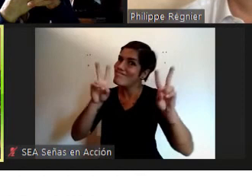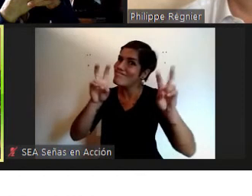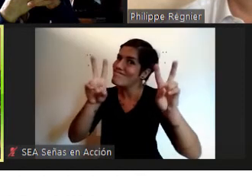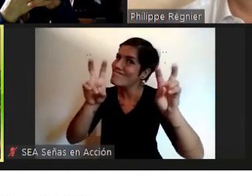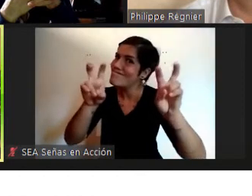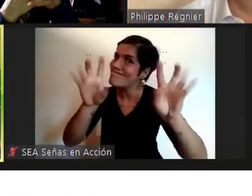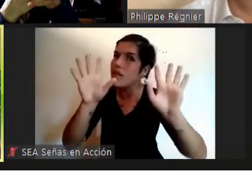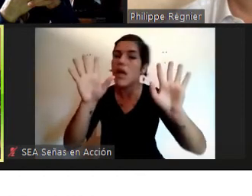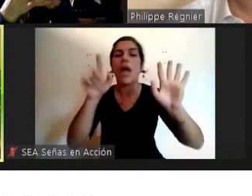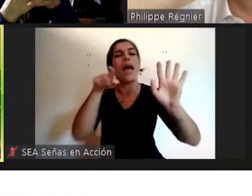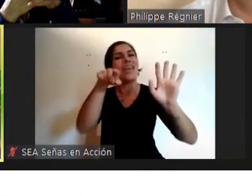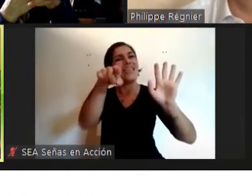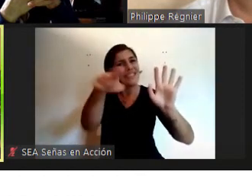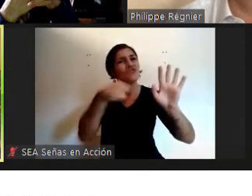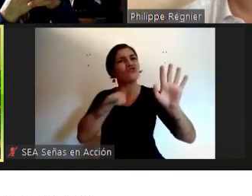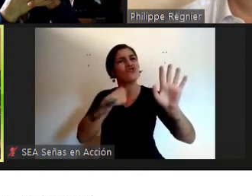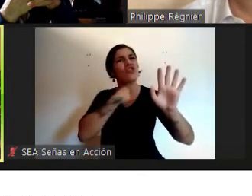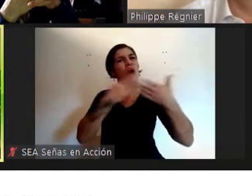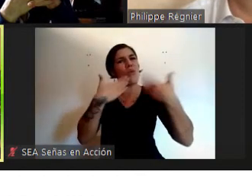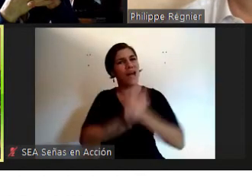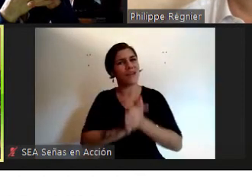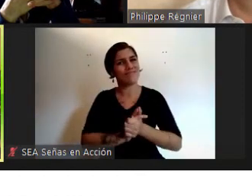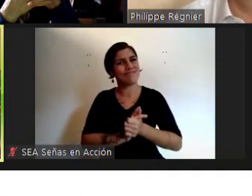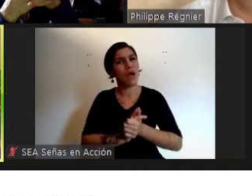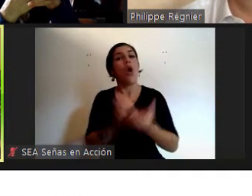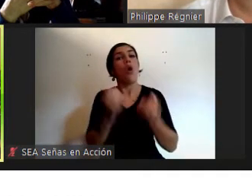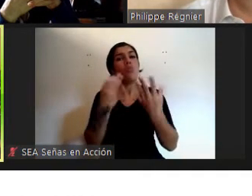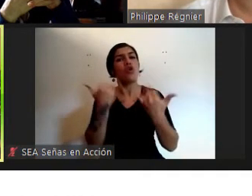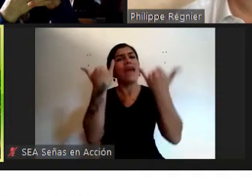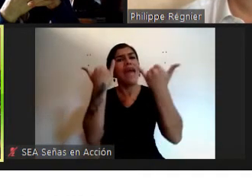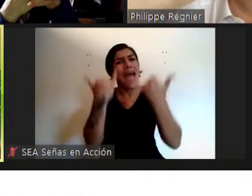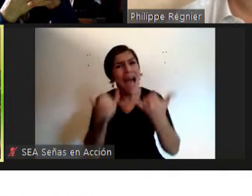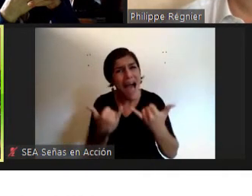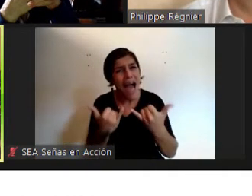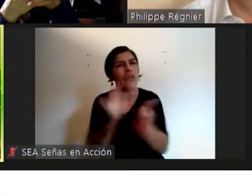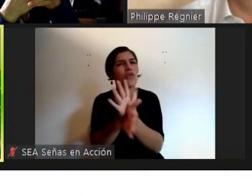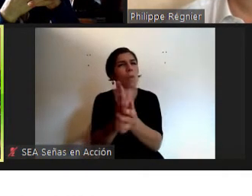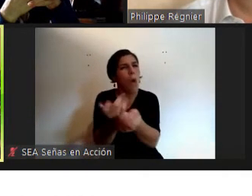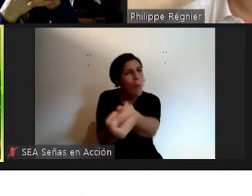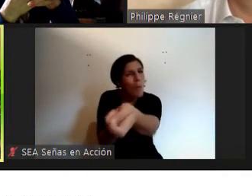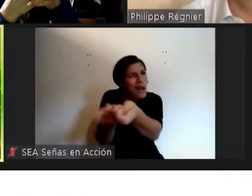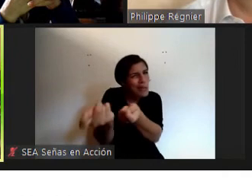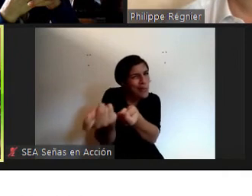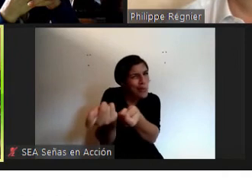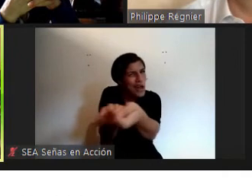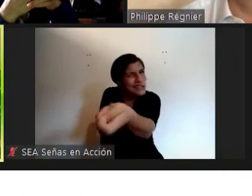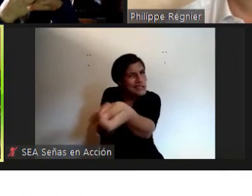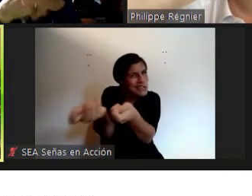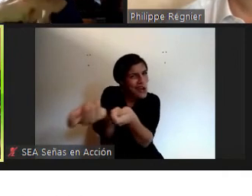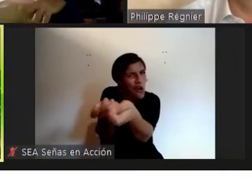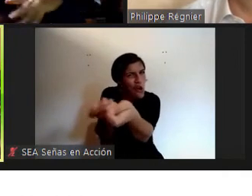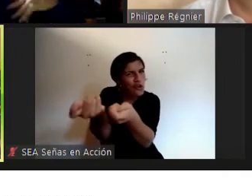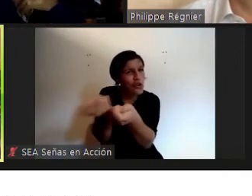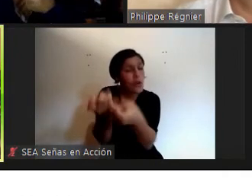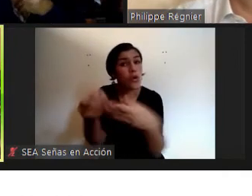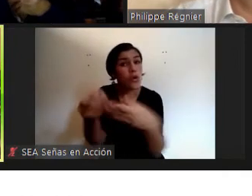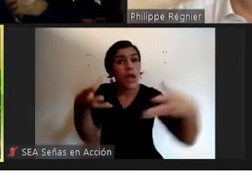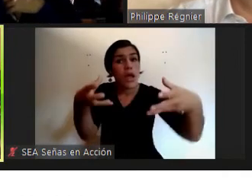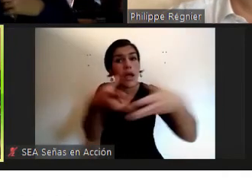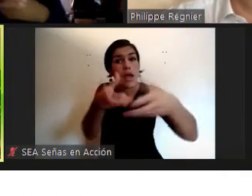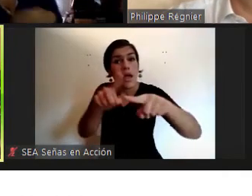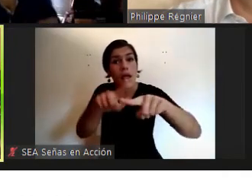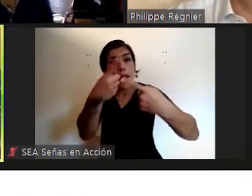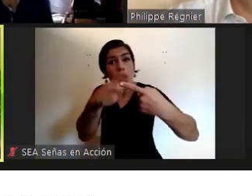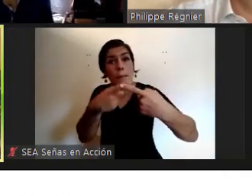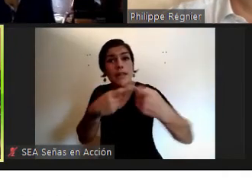this relationship to manipulate our future prospects that is being built by the left wing in Latin America. We